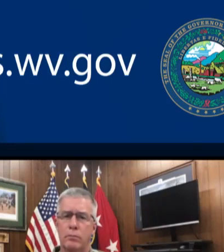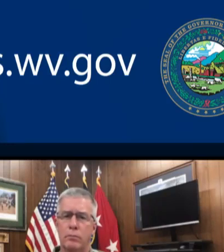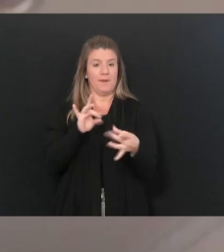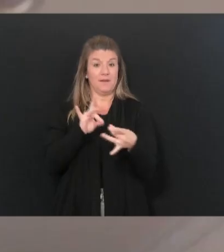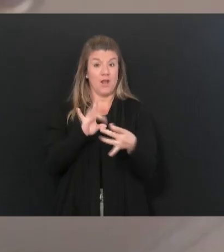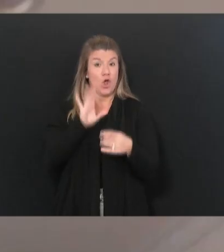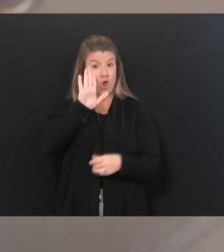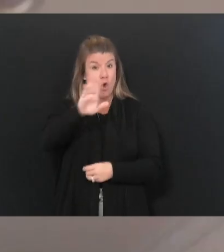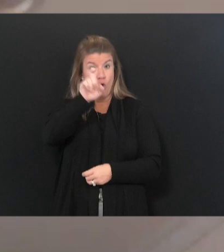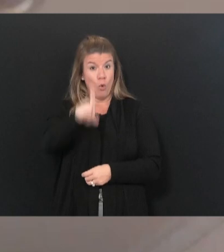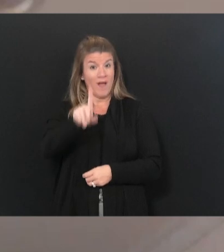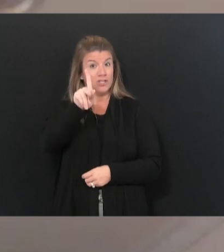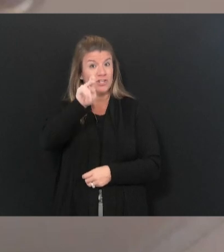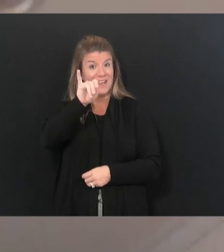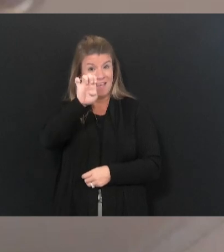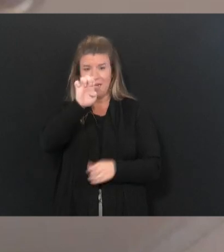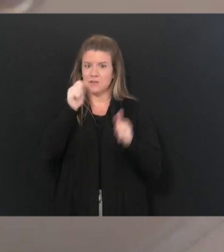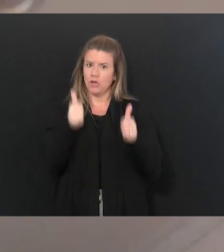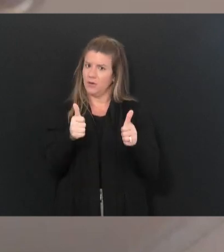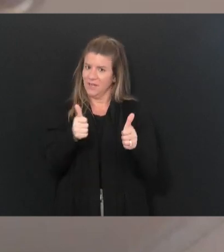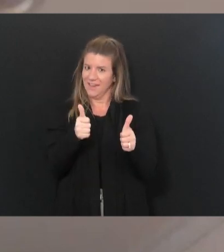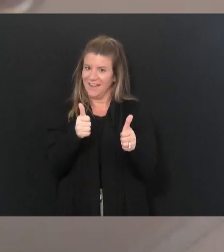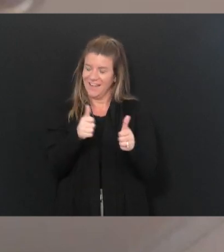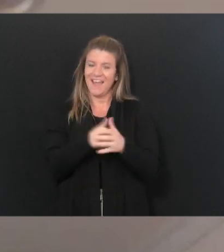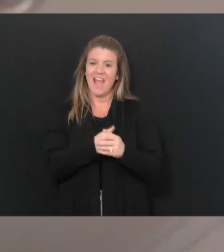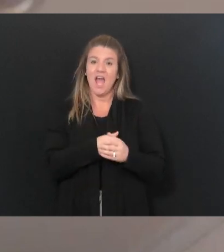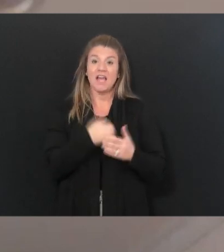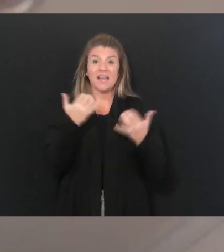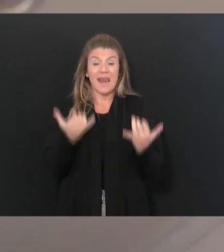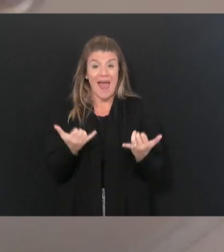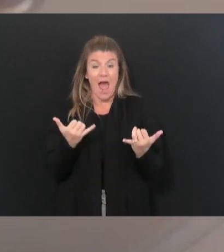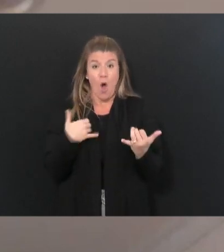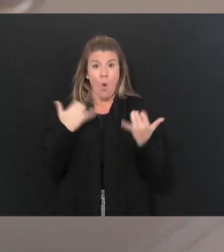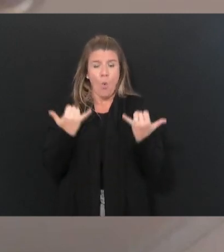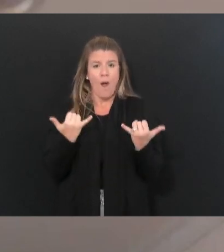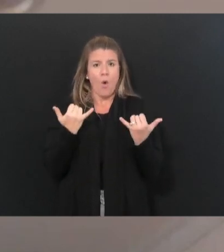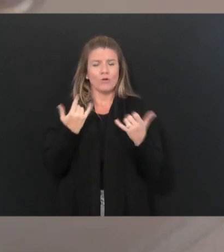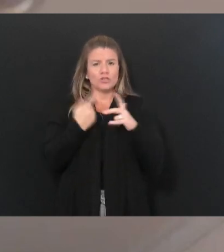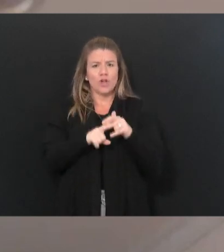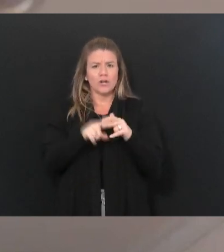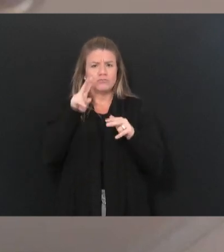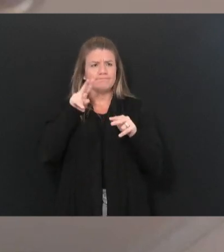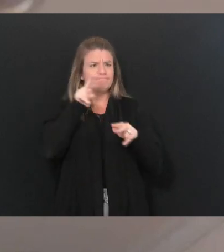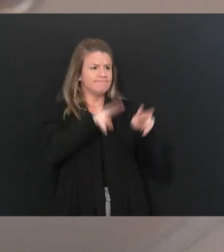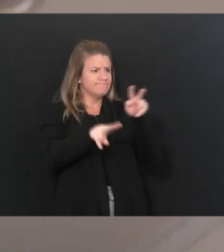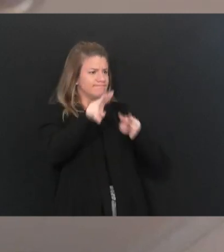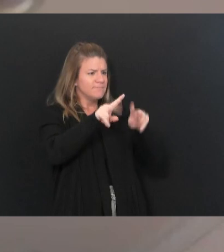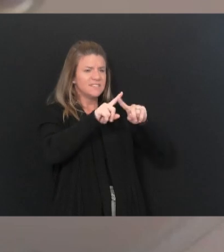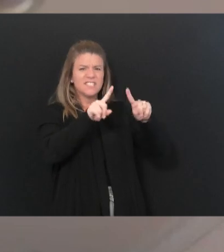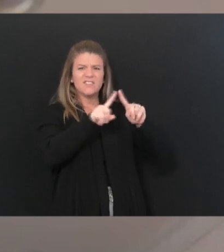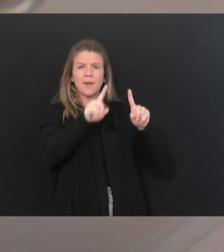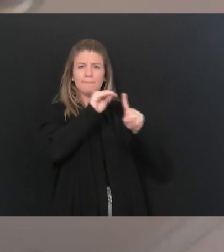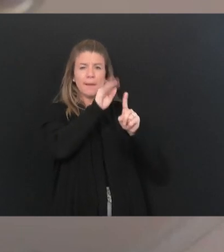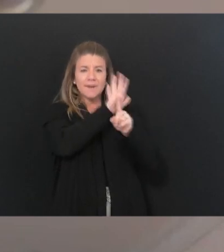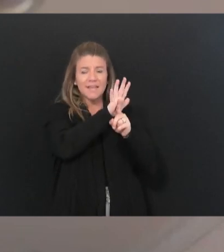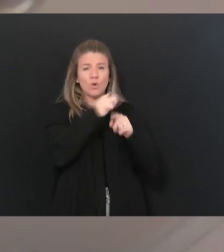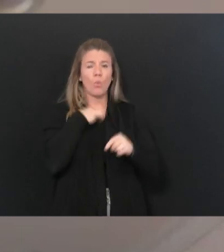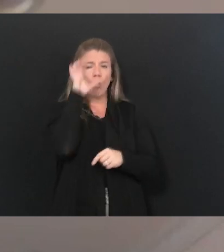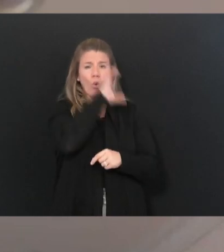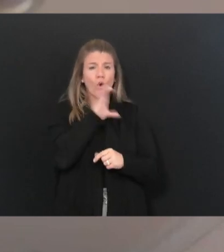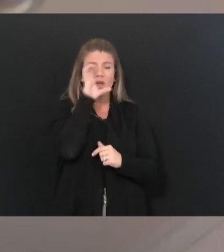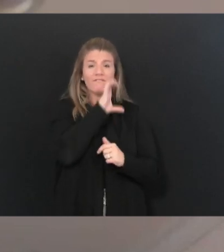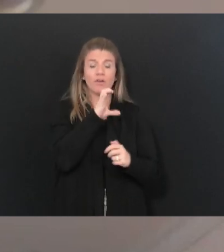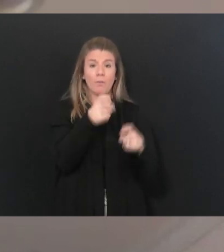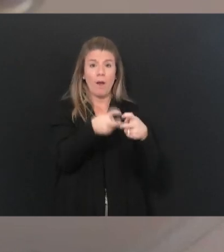So as we are looking at trying to surveil populations or start to look for problems